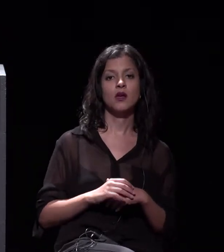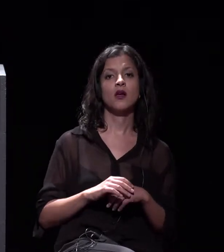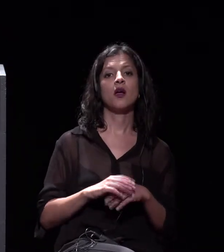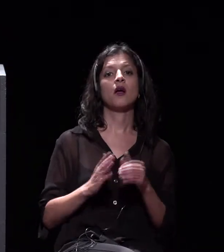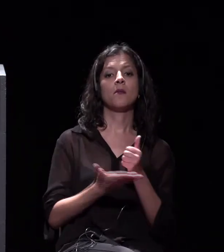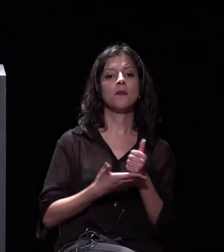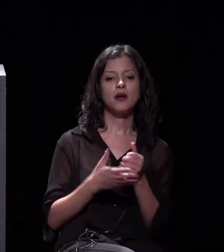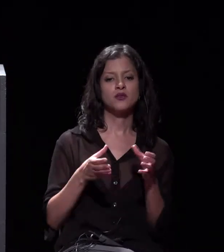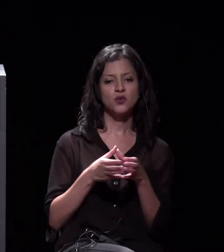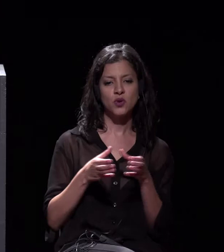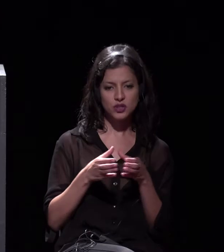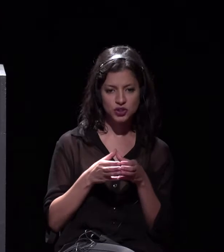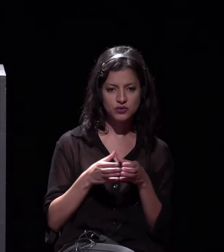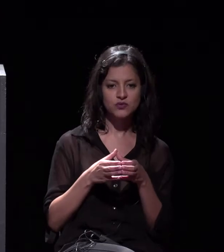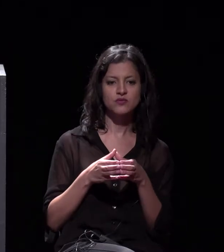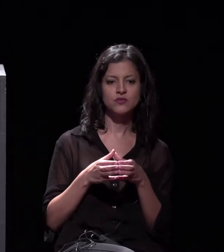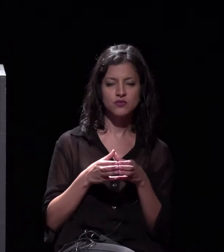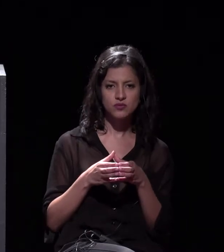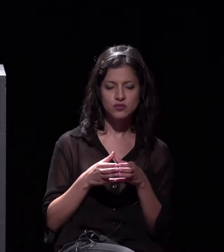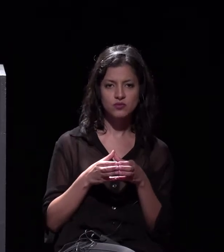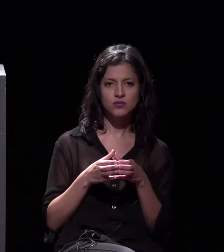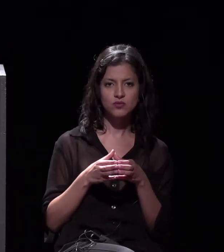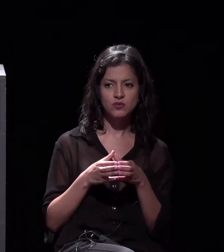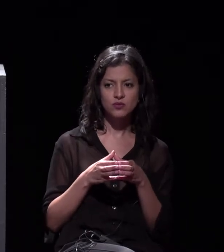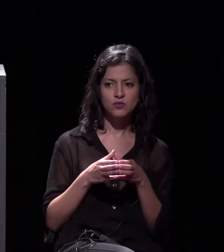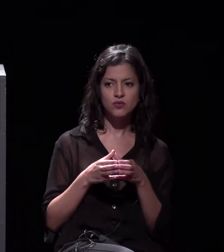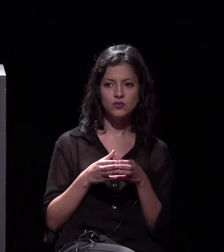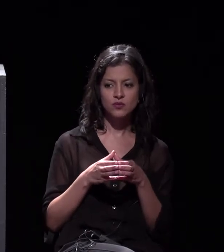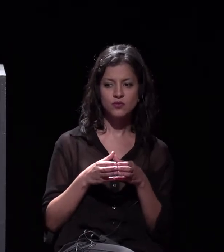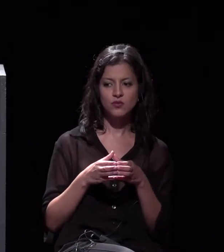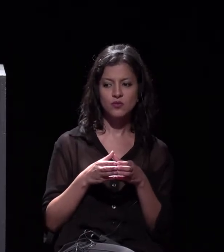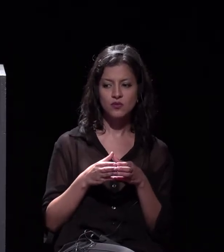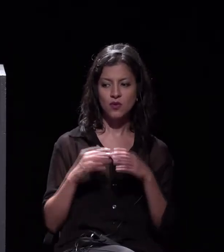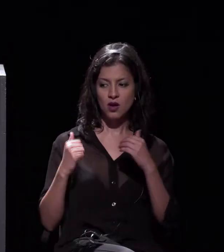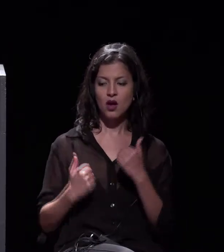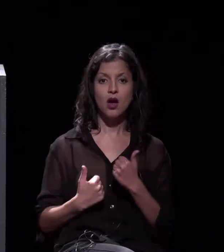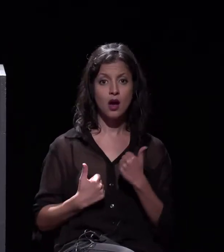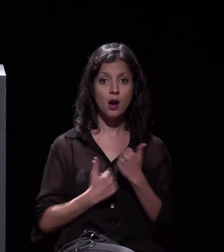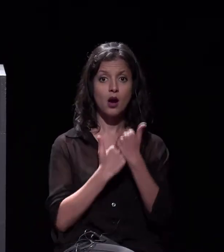direct support from the INA was withdrawn.